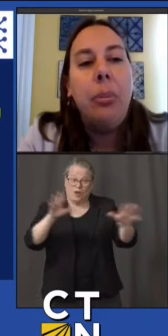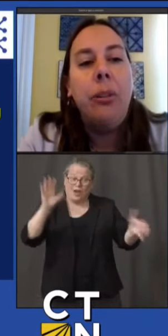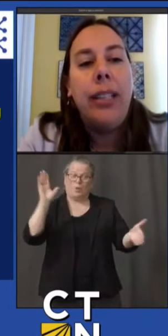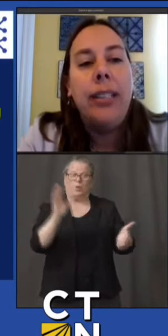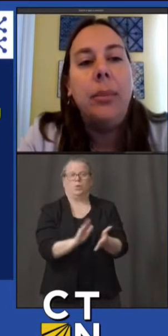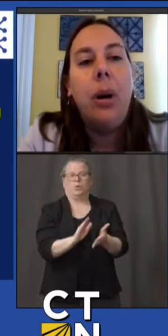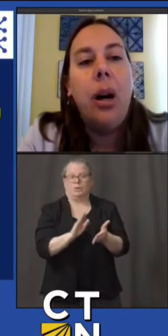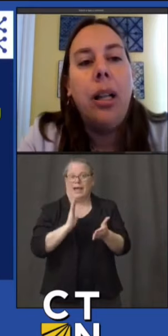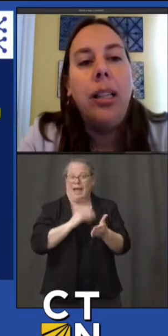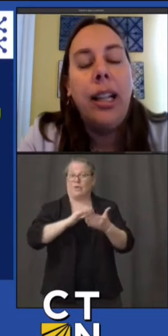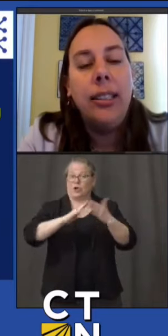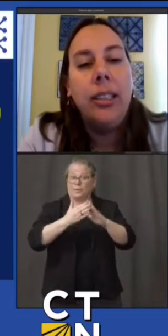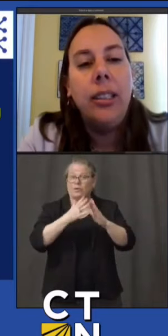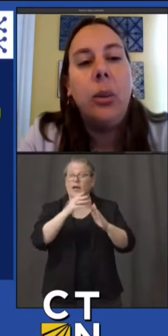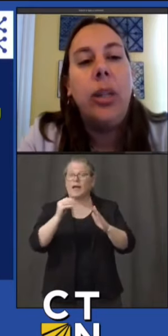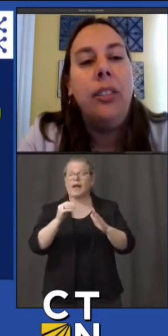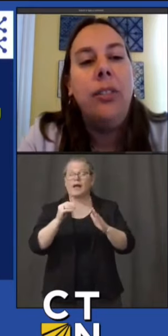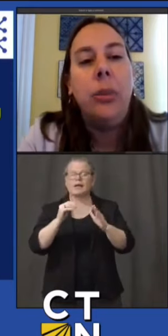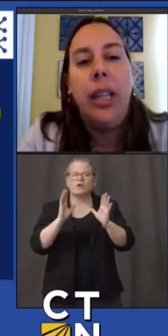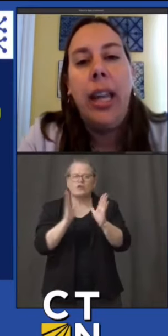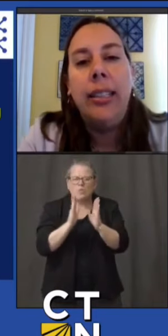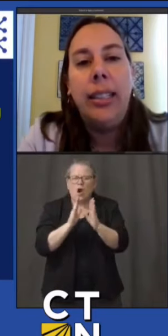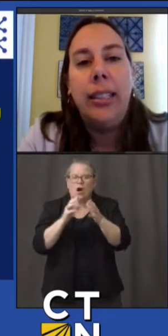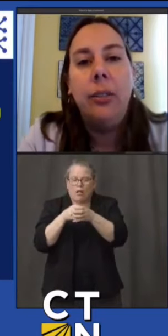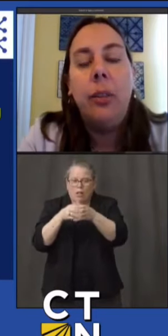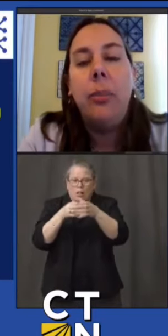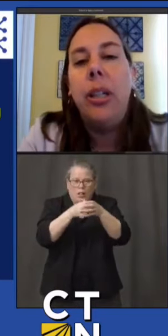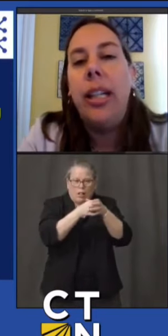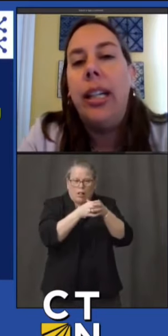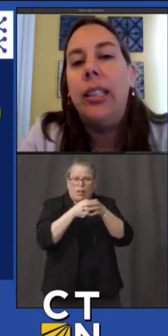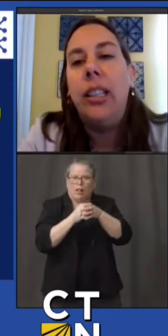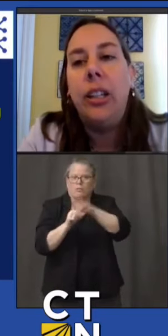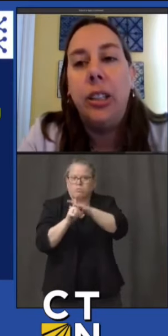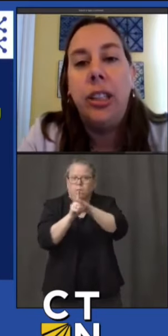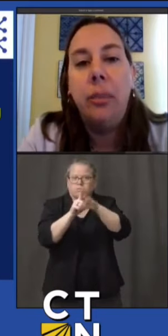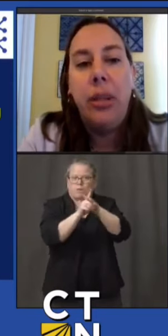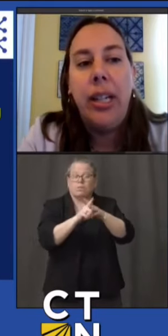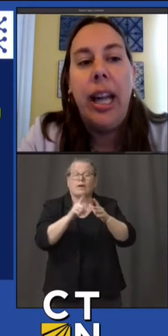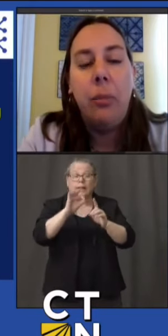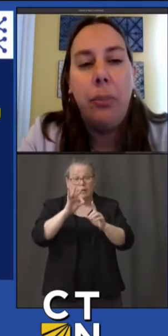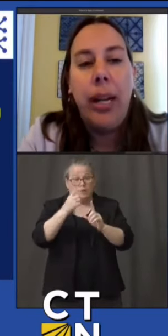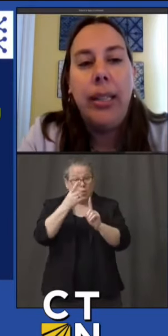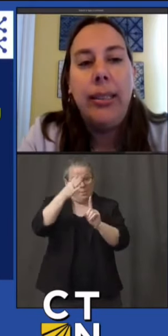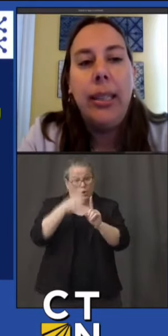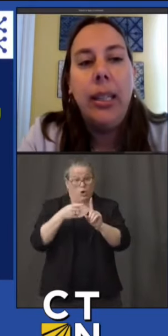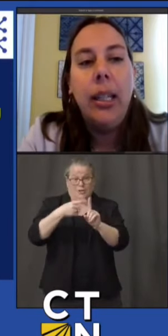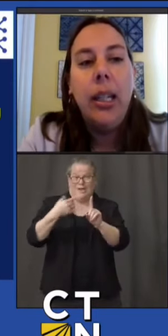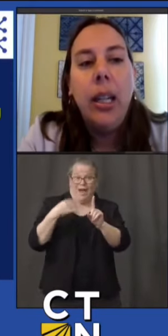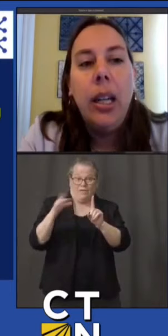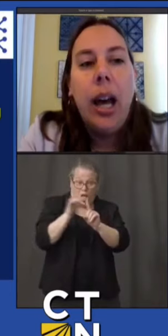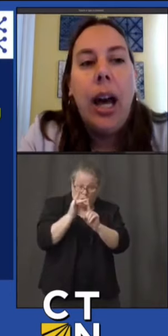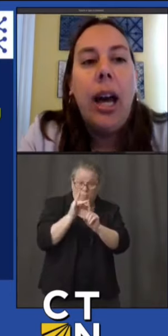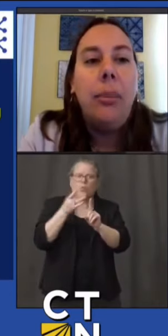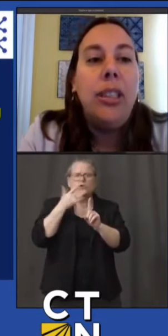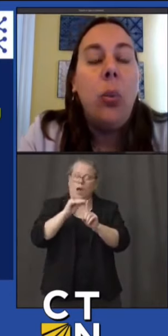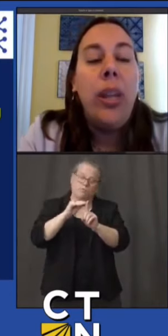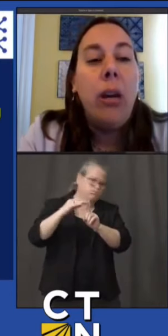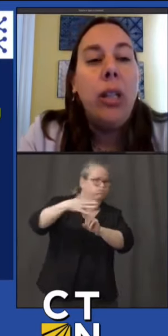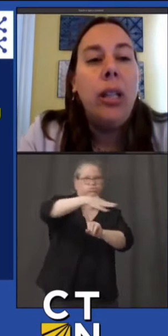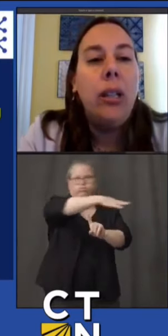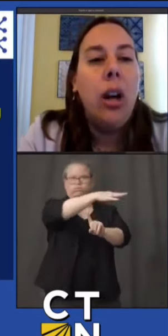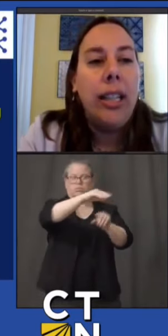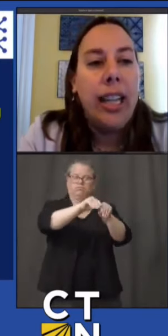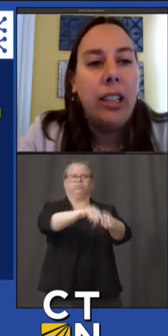and prevent small clusters or individual cases from turning into larger community outbreaks. So